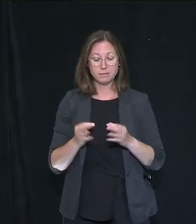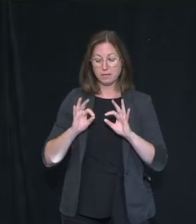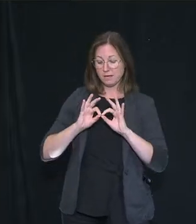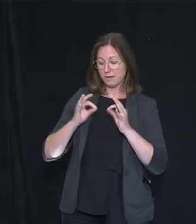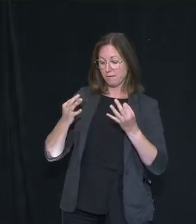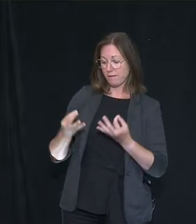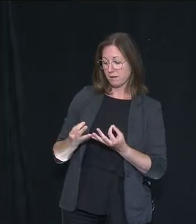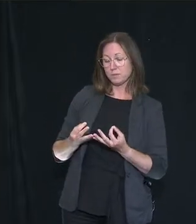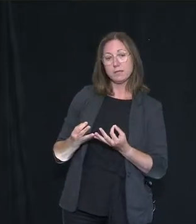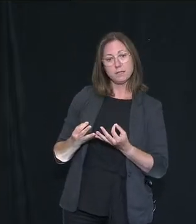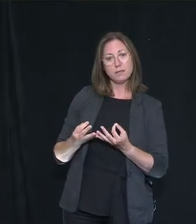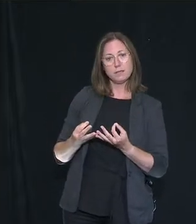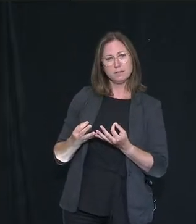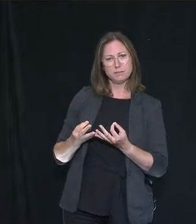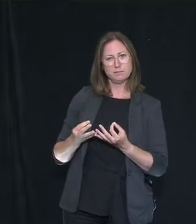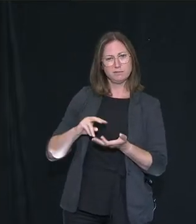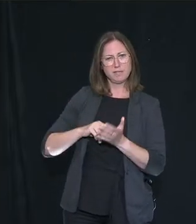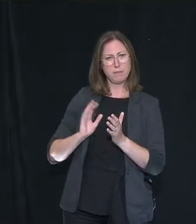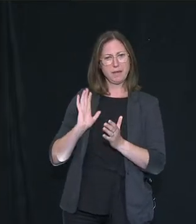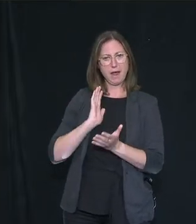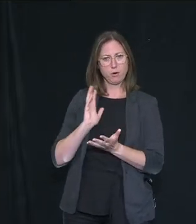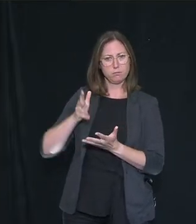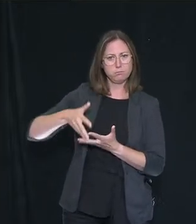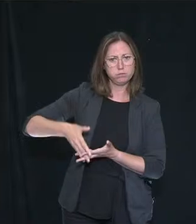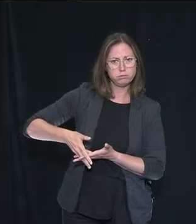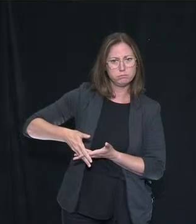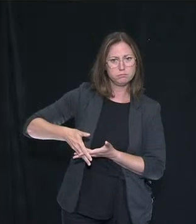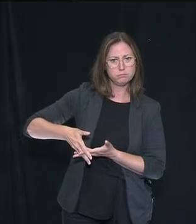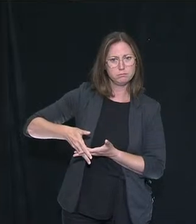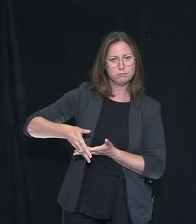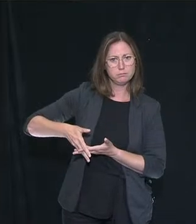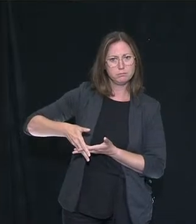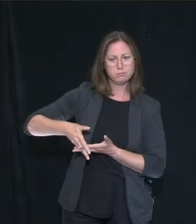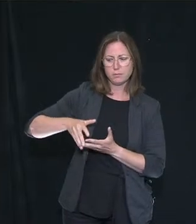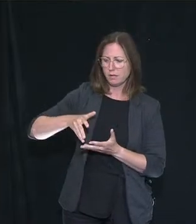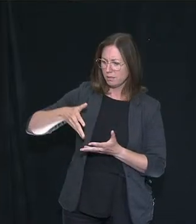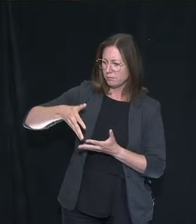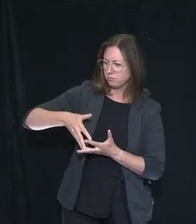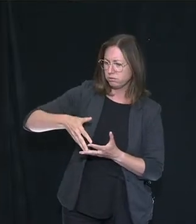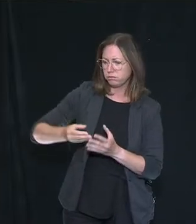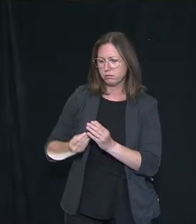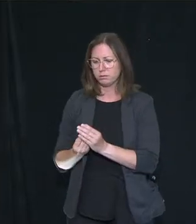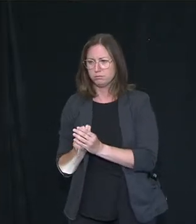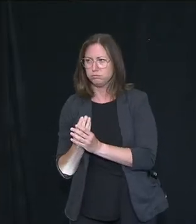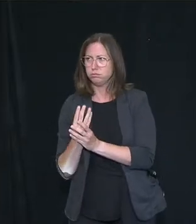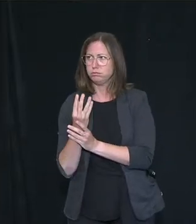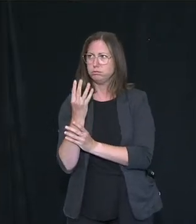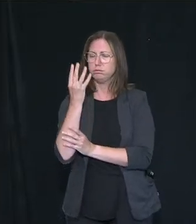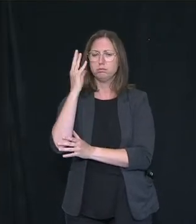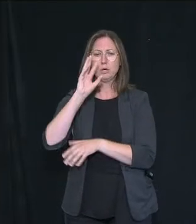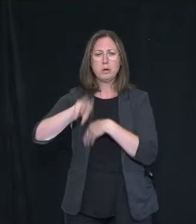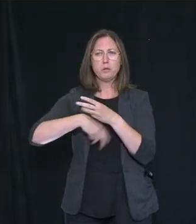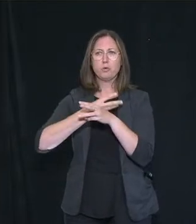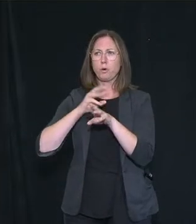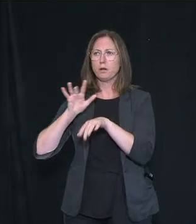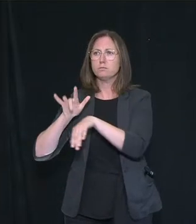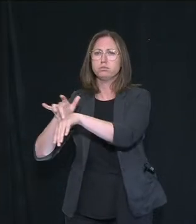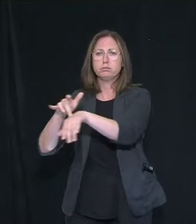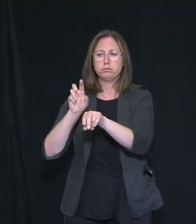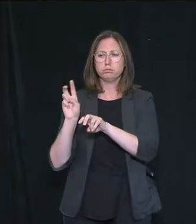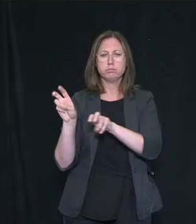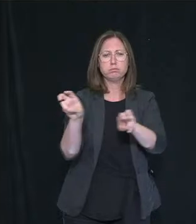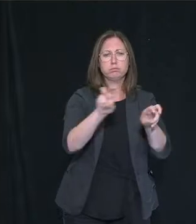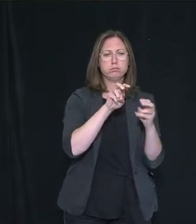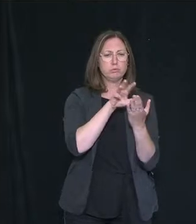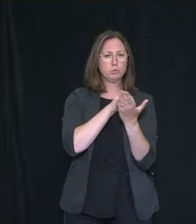Family is our roots. It is what helps us to grow and to discover the world. And